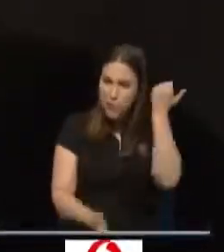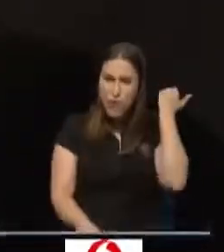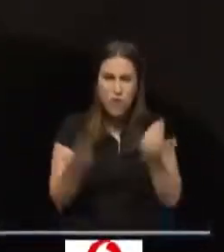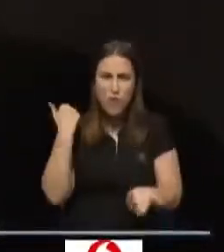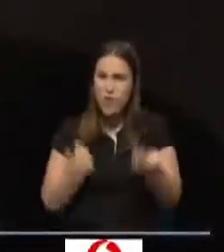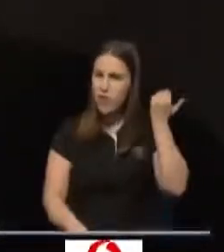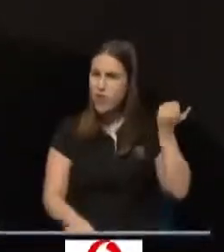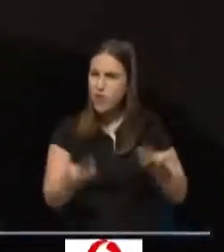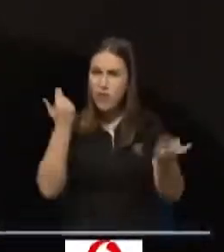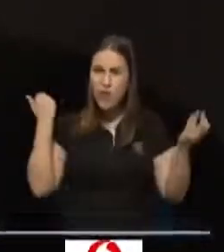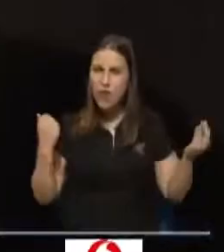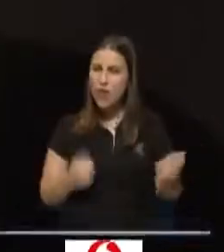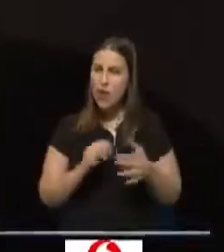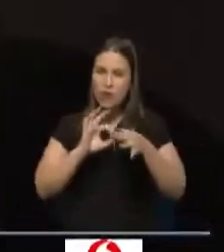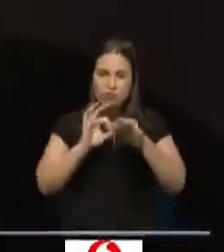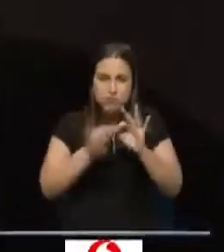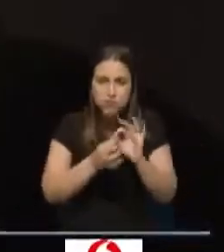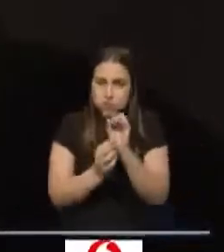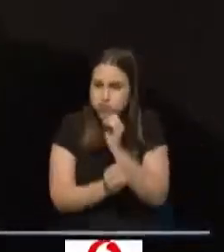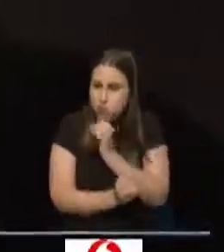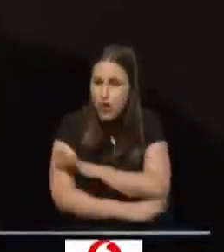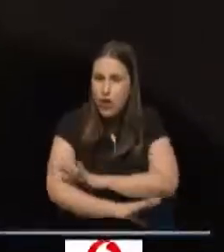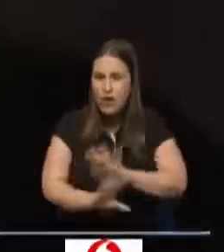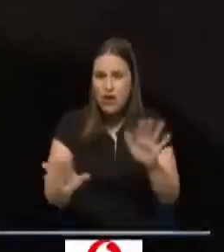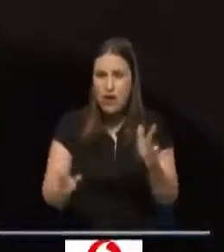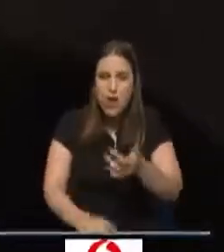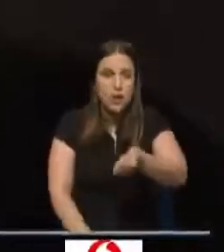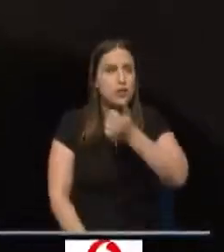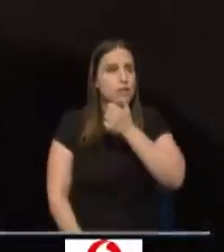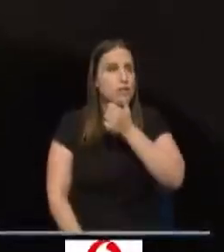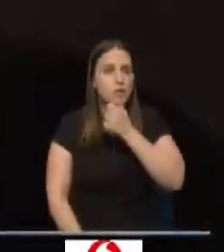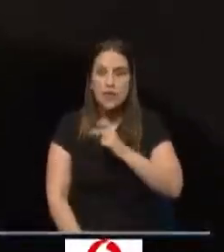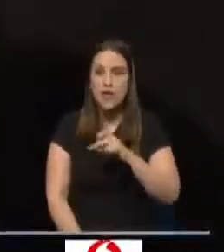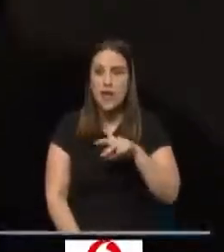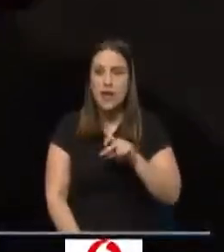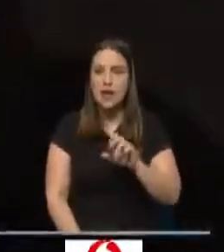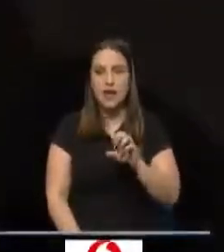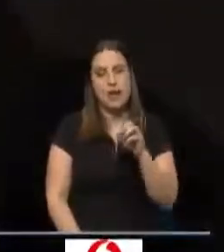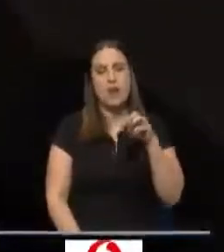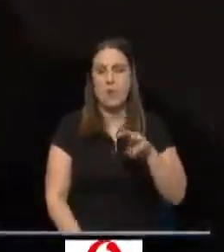a service, which is out of the question, absolutely. So